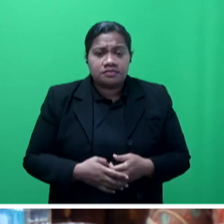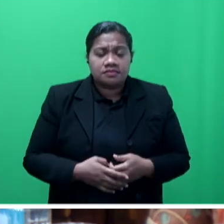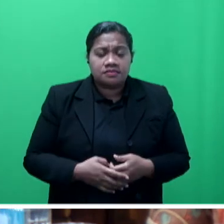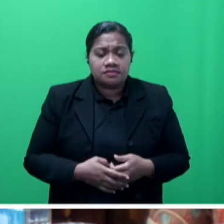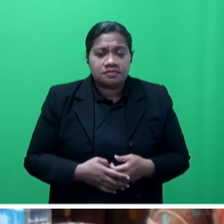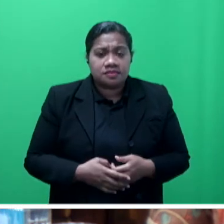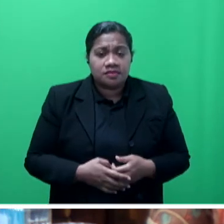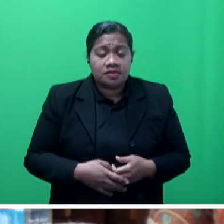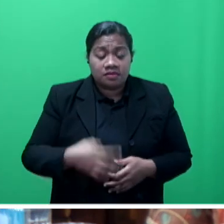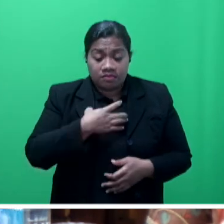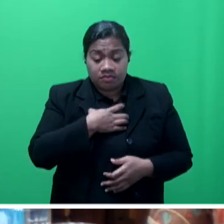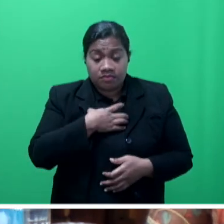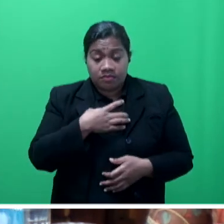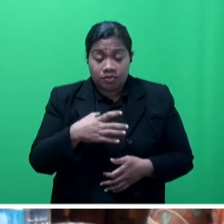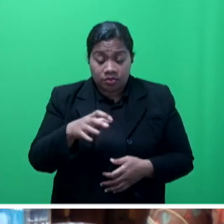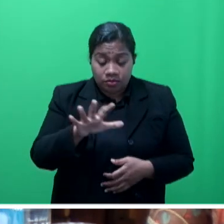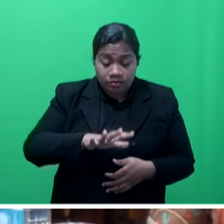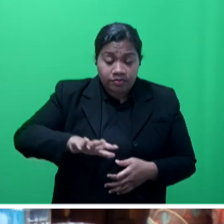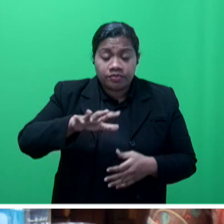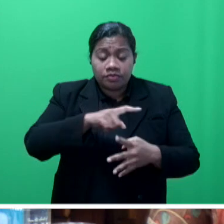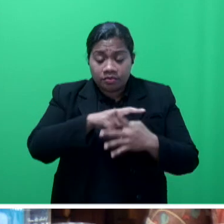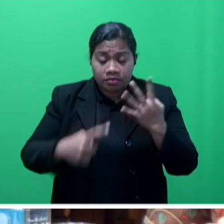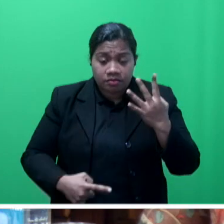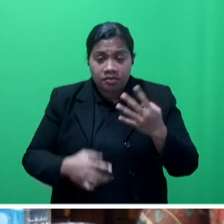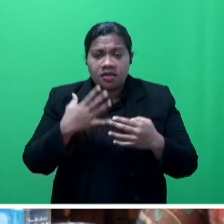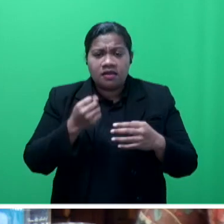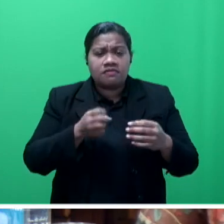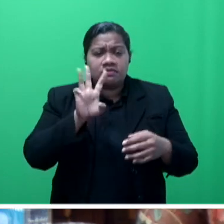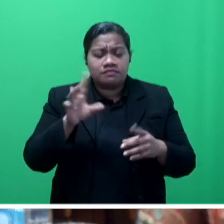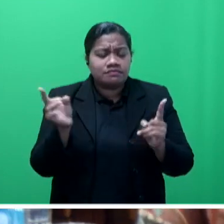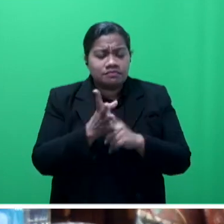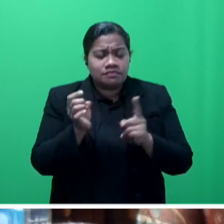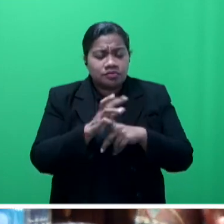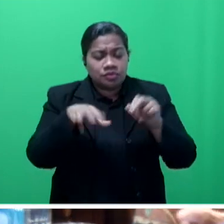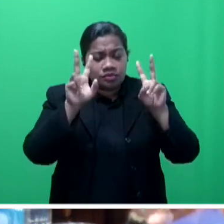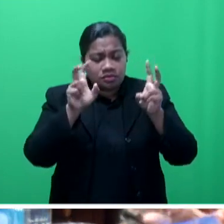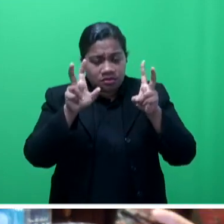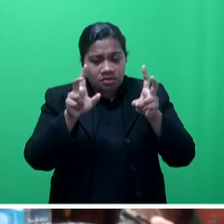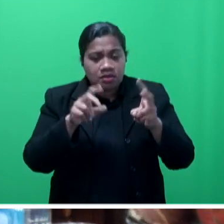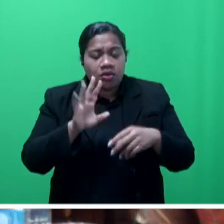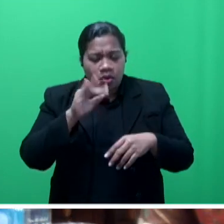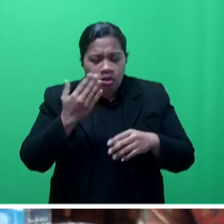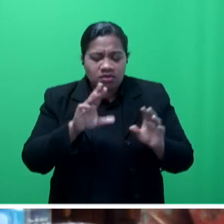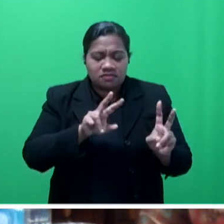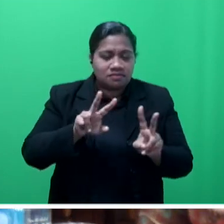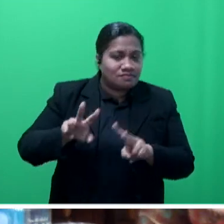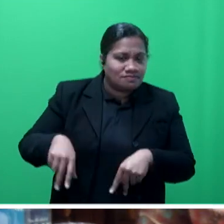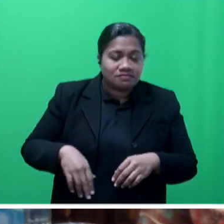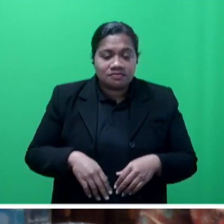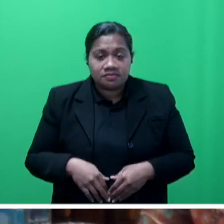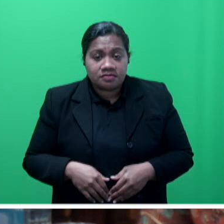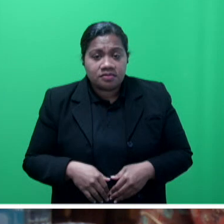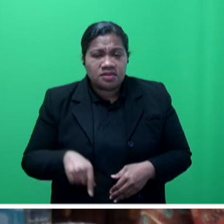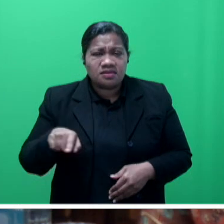Further to this, sir, it means three crucial adaptation topics that are often overlooked and chronically